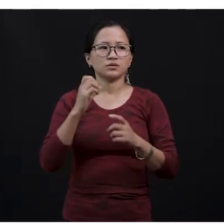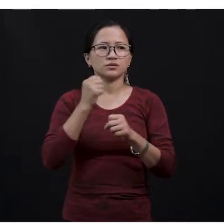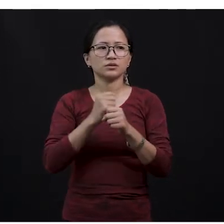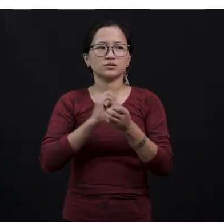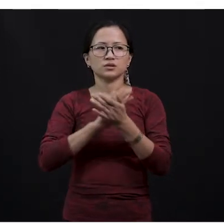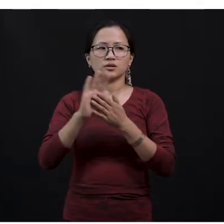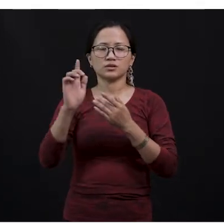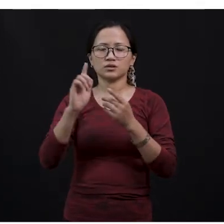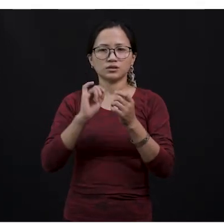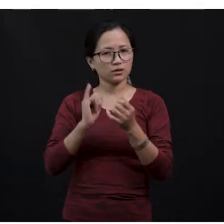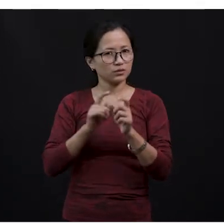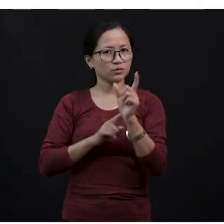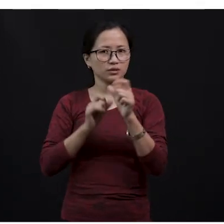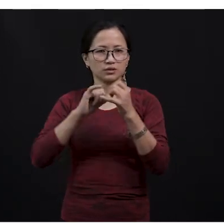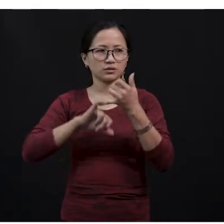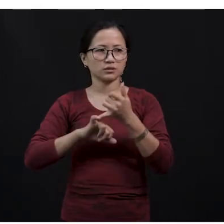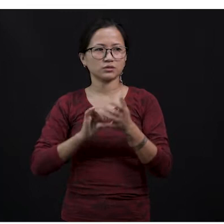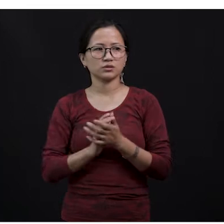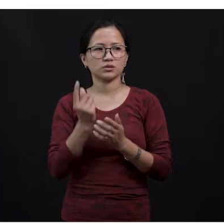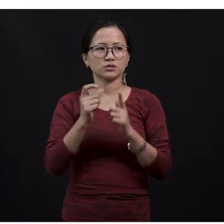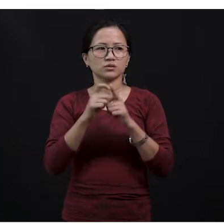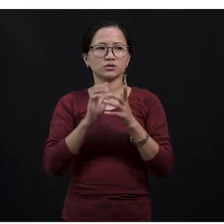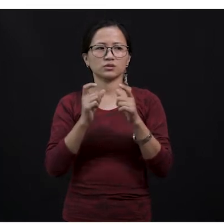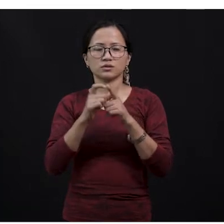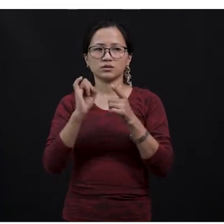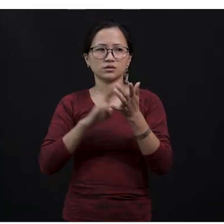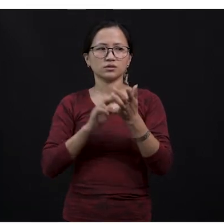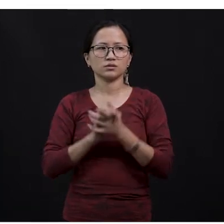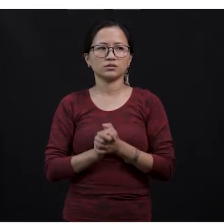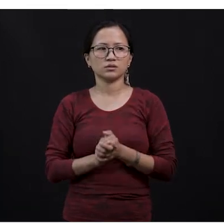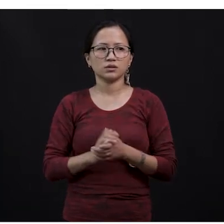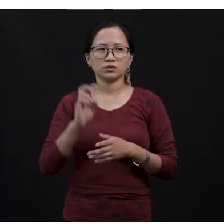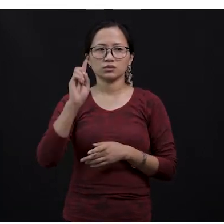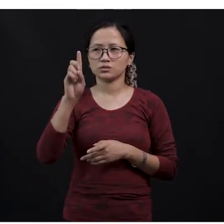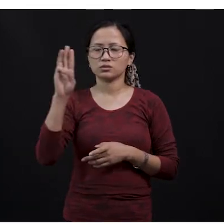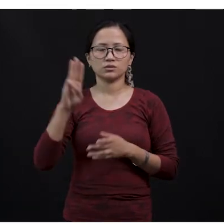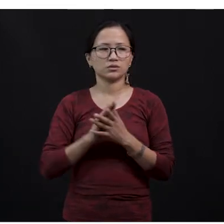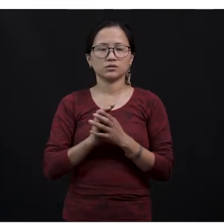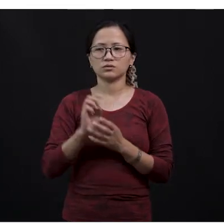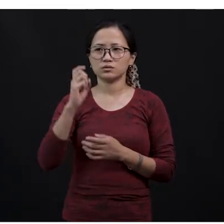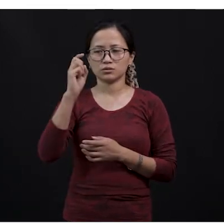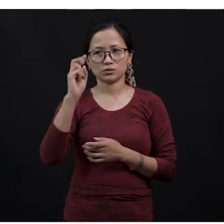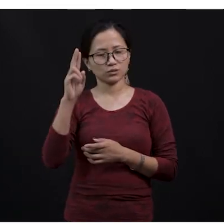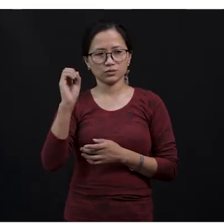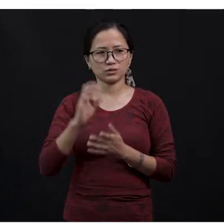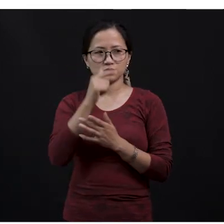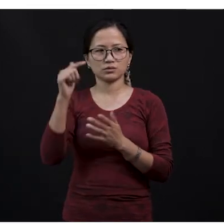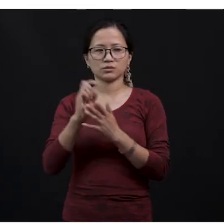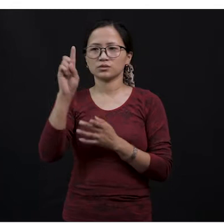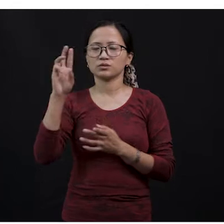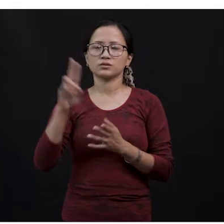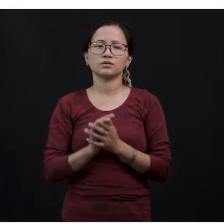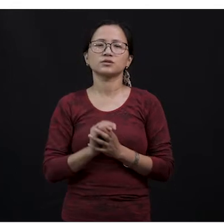he was there between 1320 to 1325. He was a competent and an able ruler, and he was the